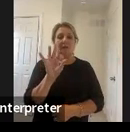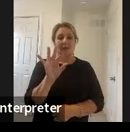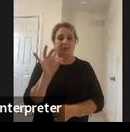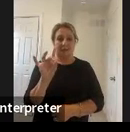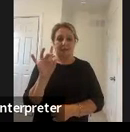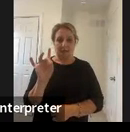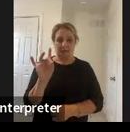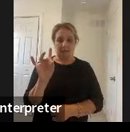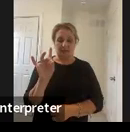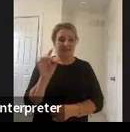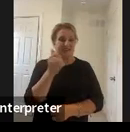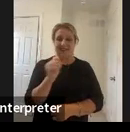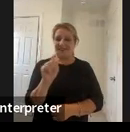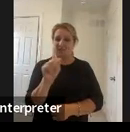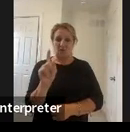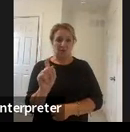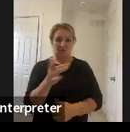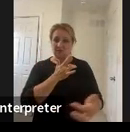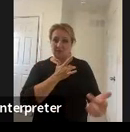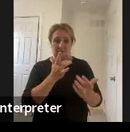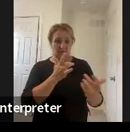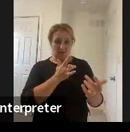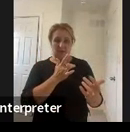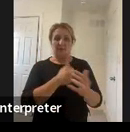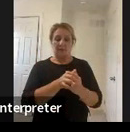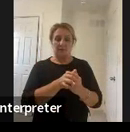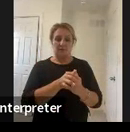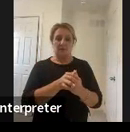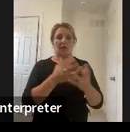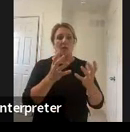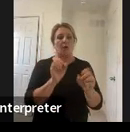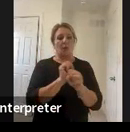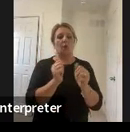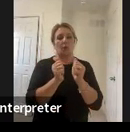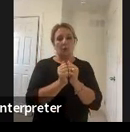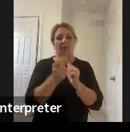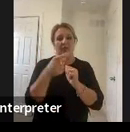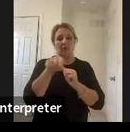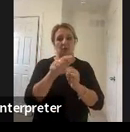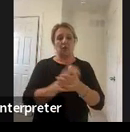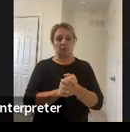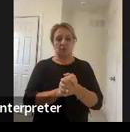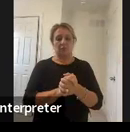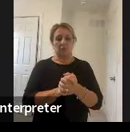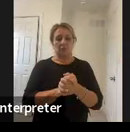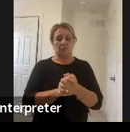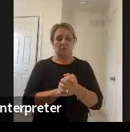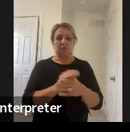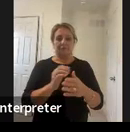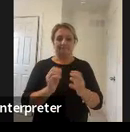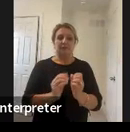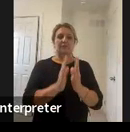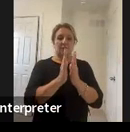703-746-4988. If you have any questions or concerns, we want to work with you to confront this outbreak and